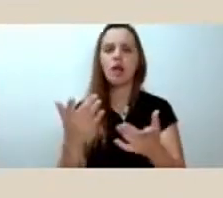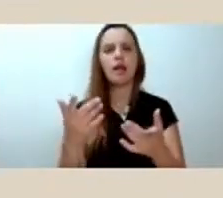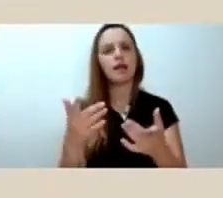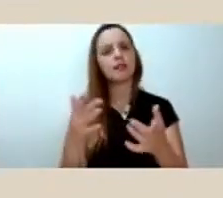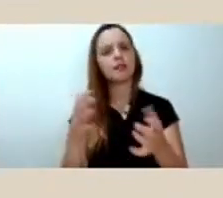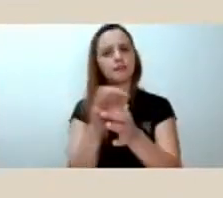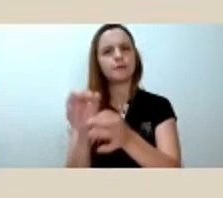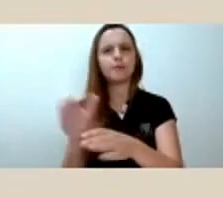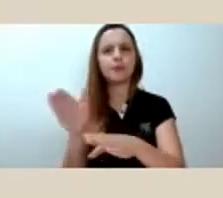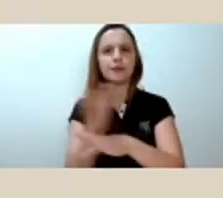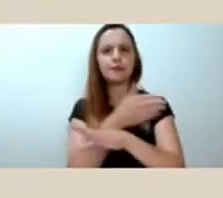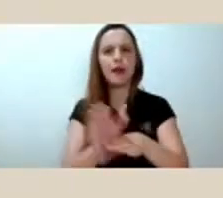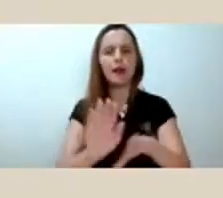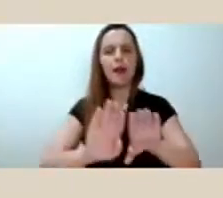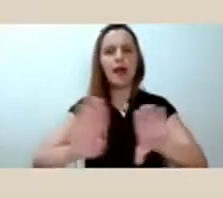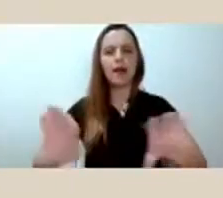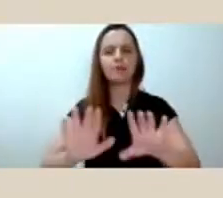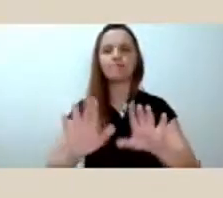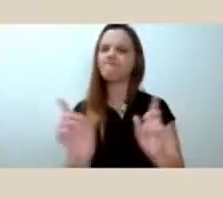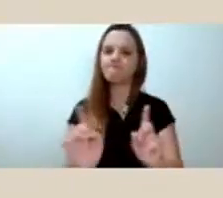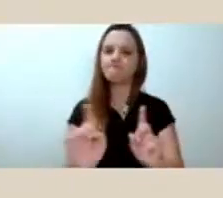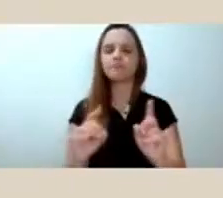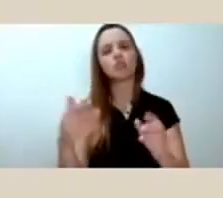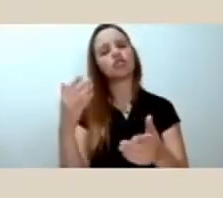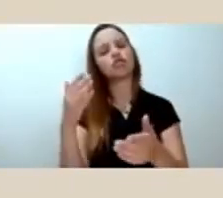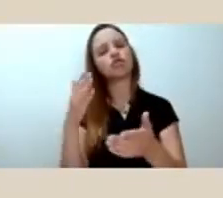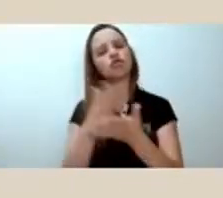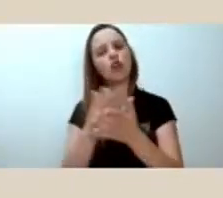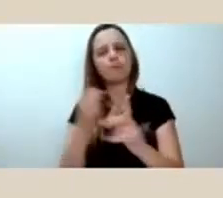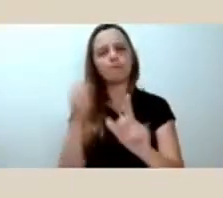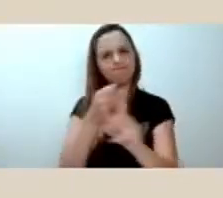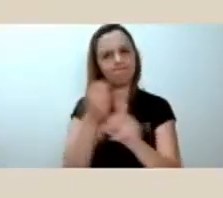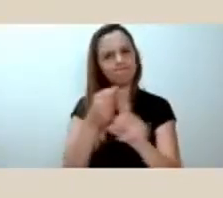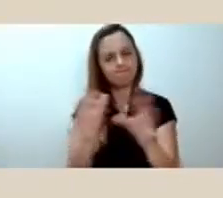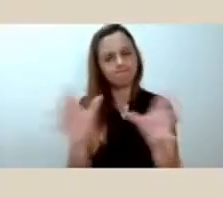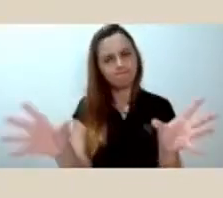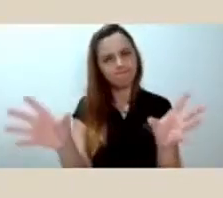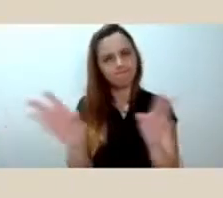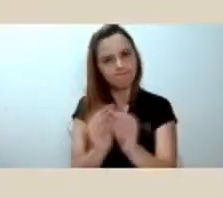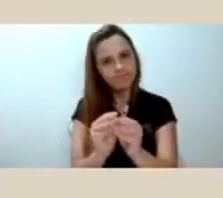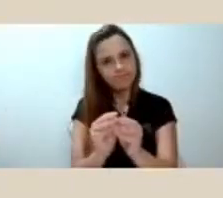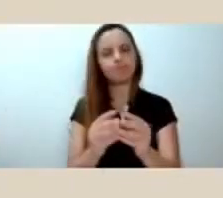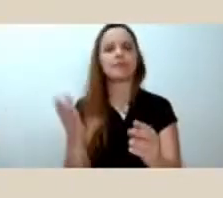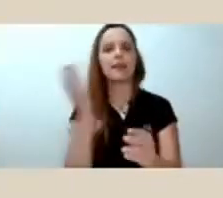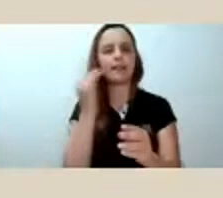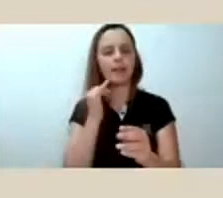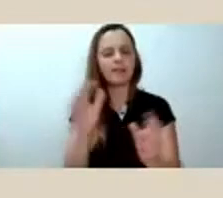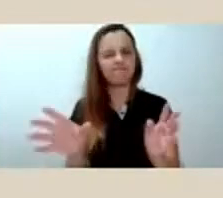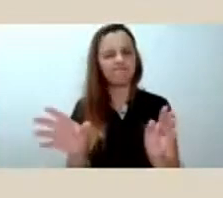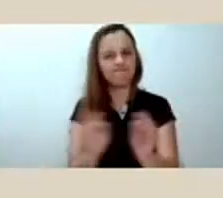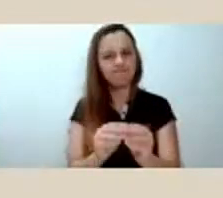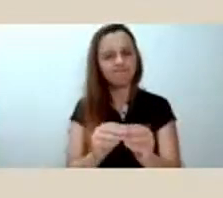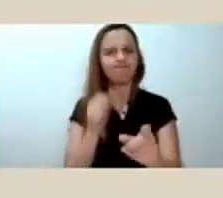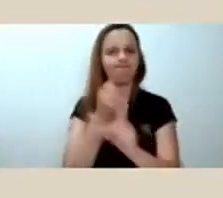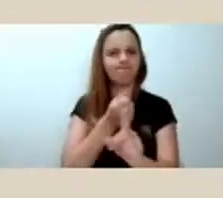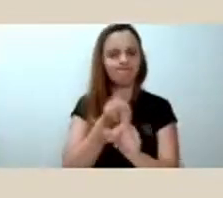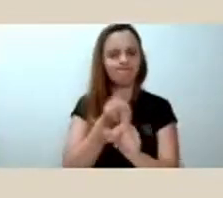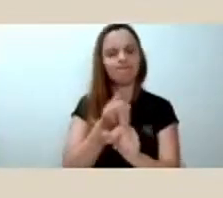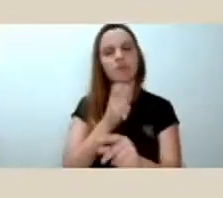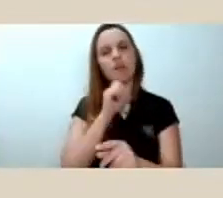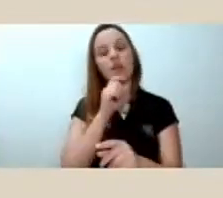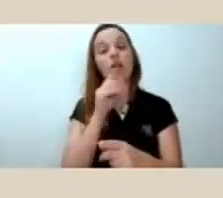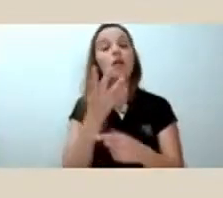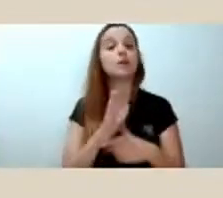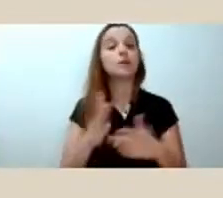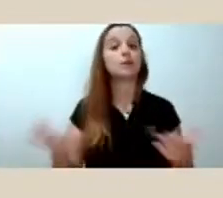for example, you know, in the community, they try to fight that. For example, when making up